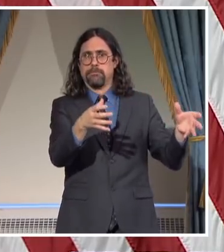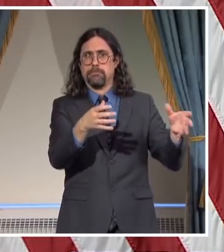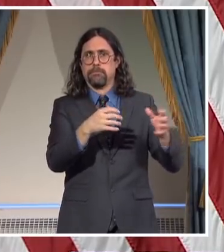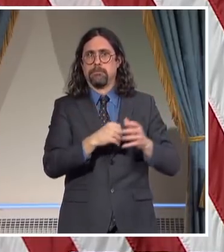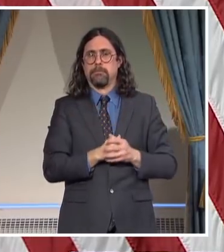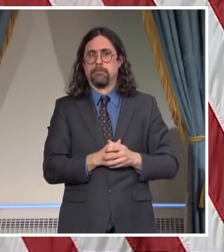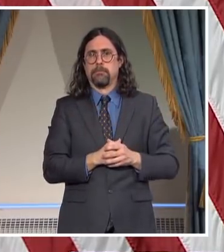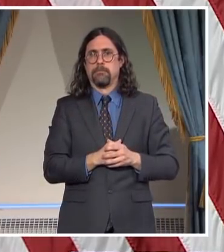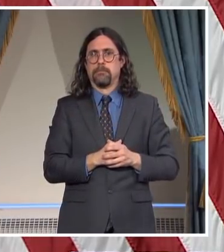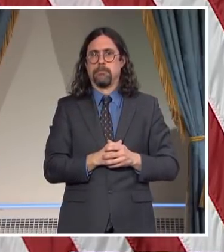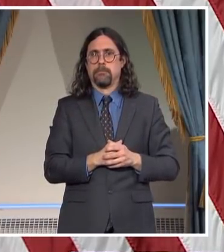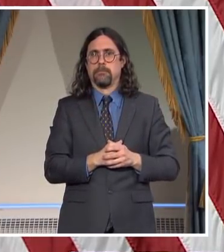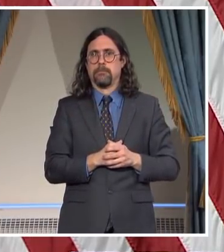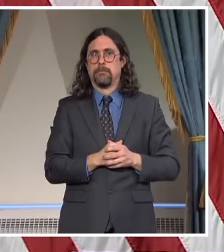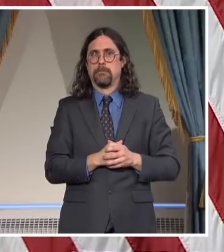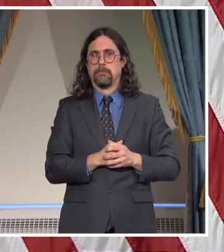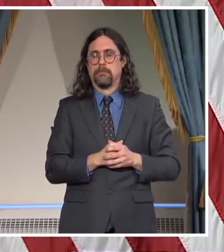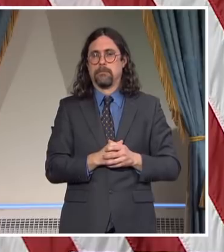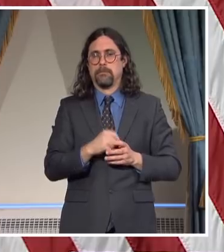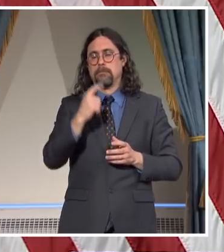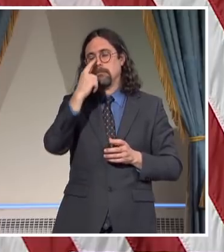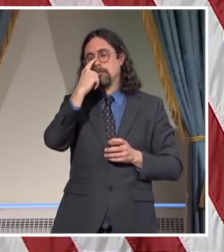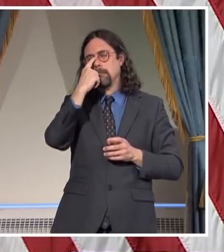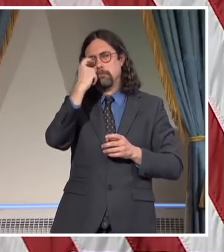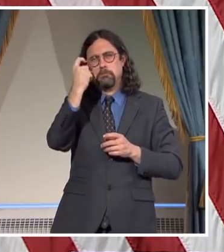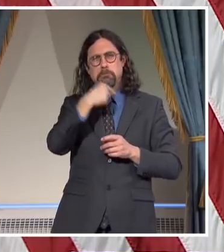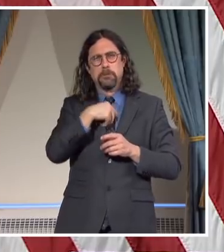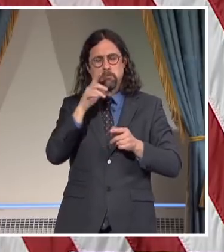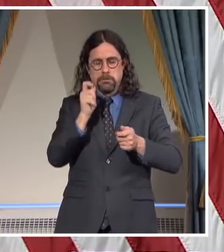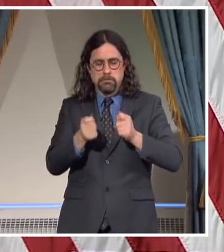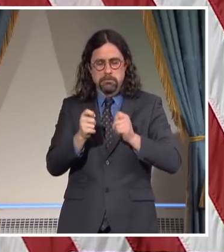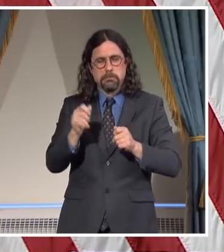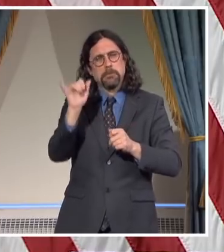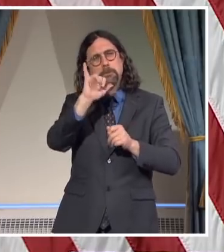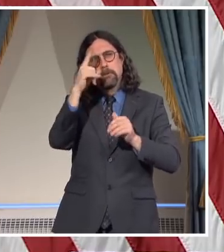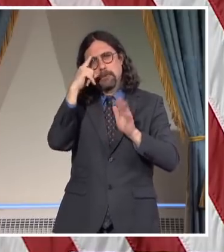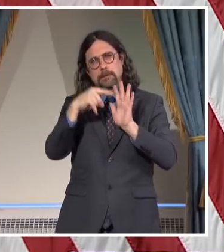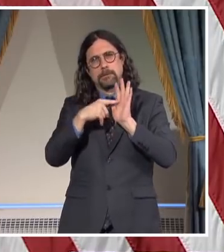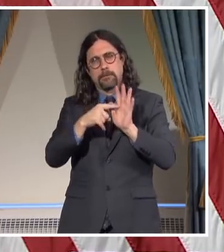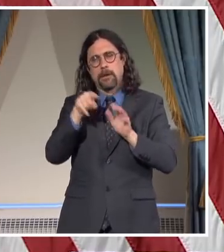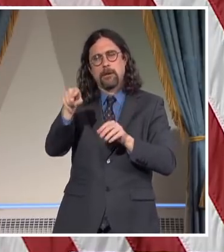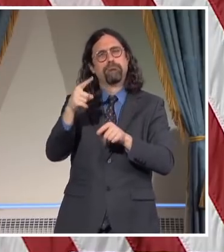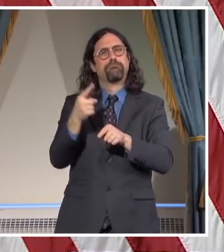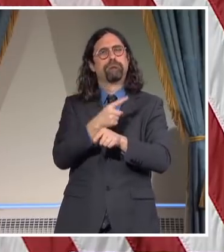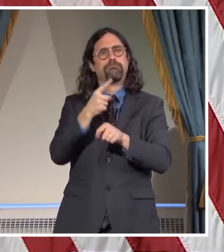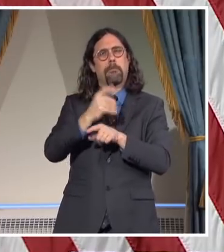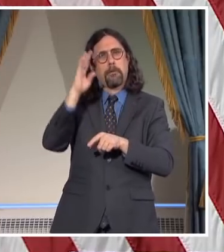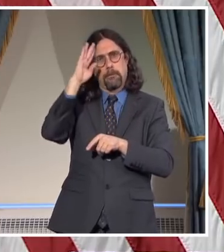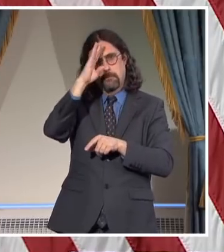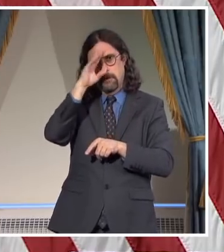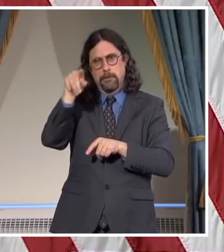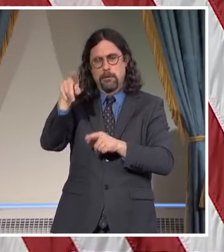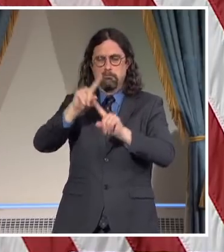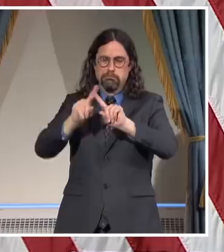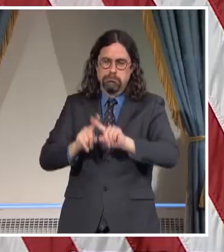make more and more and more beds that used to not be ICU beds into ICU beds. So the notion of a fixed number is a thing of the past. It's